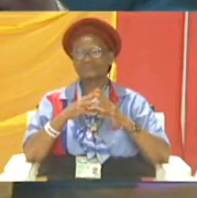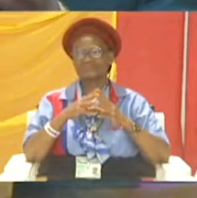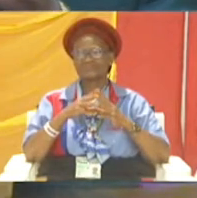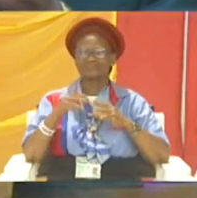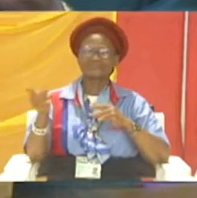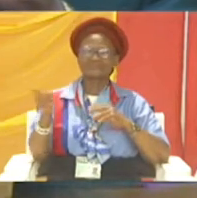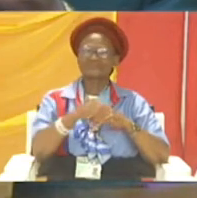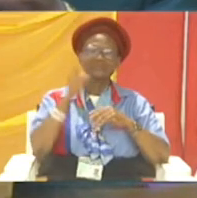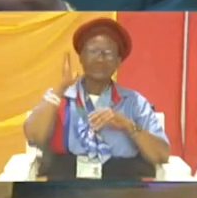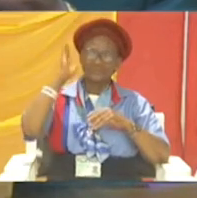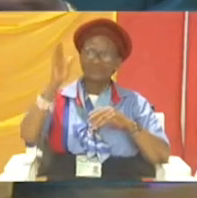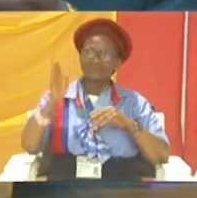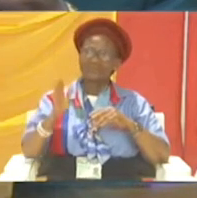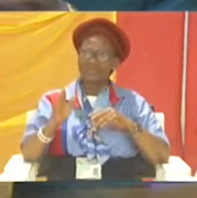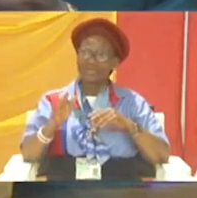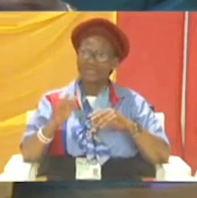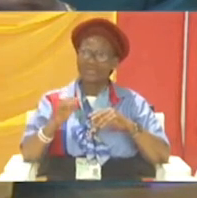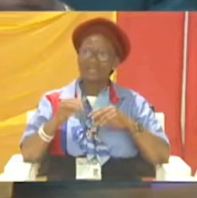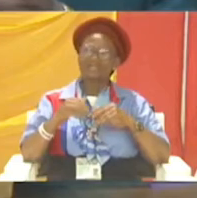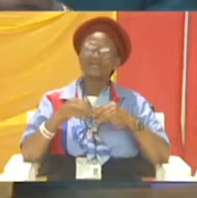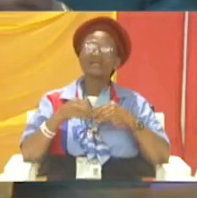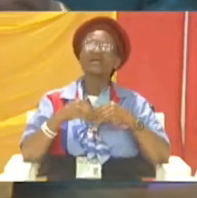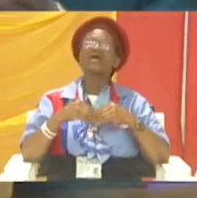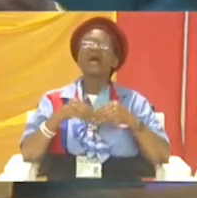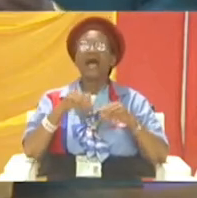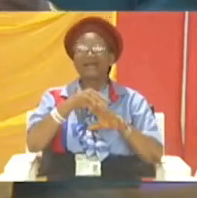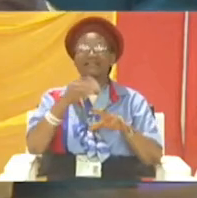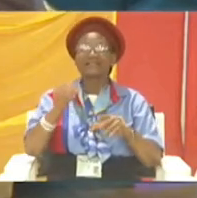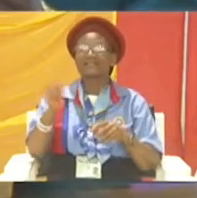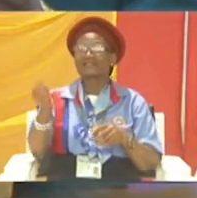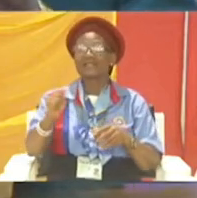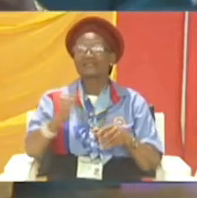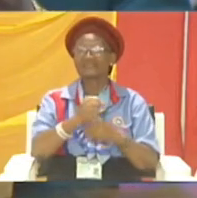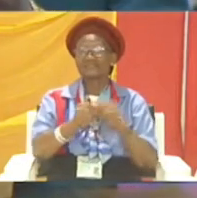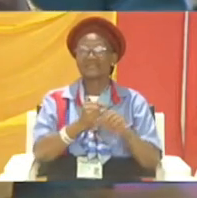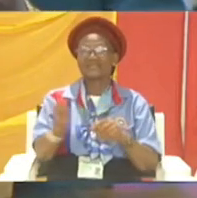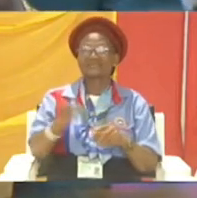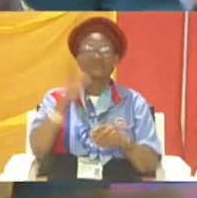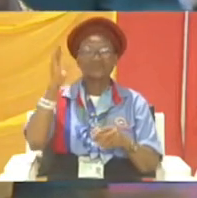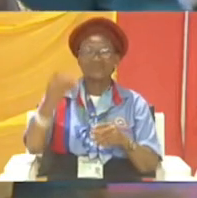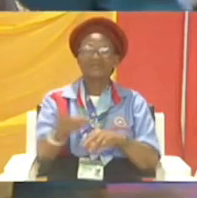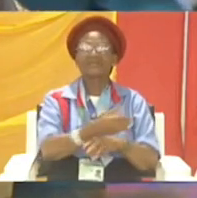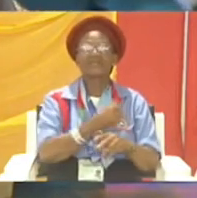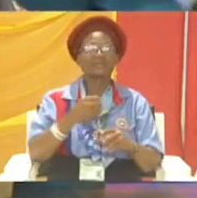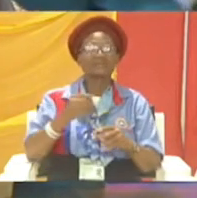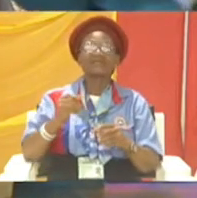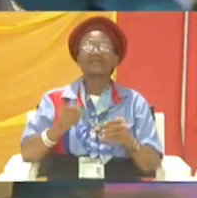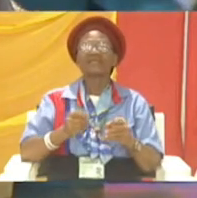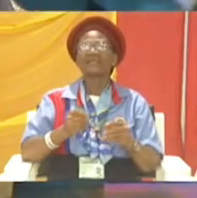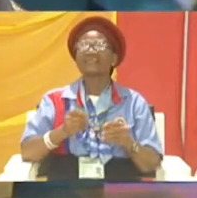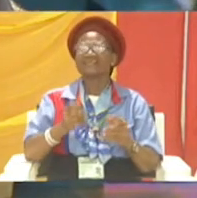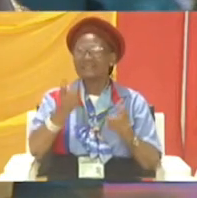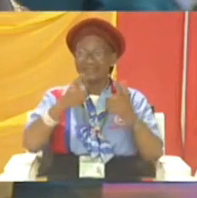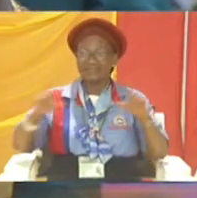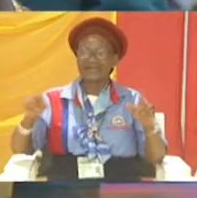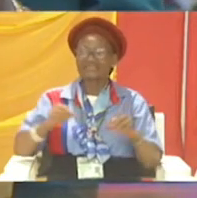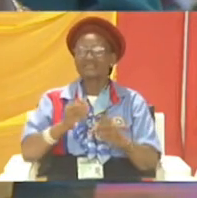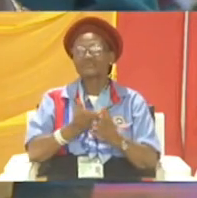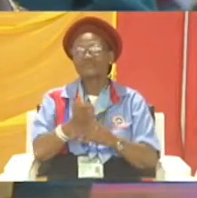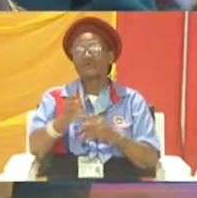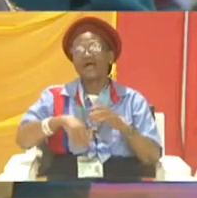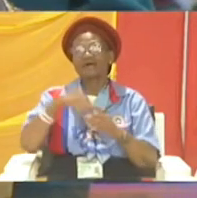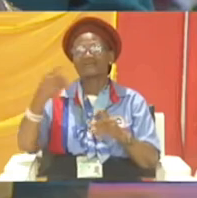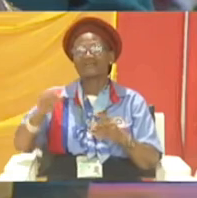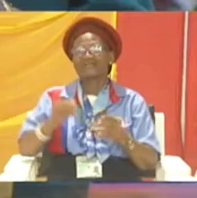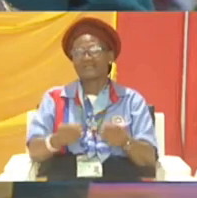ye shall hallow the 50th year and proclaim liberty throughout all the land unto all